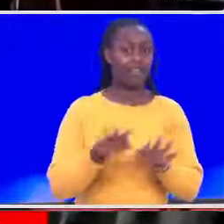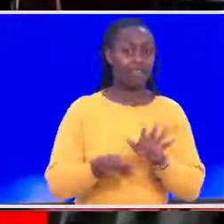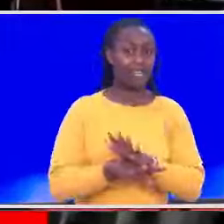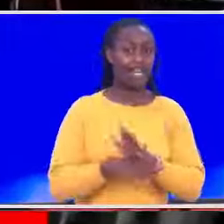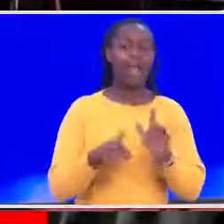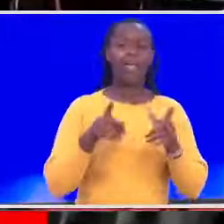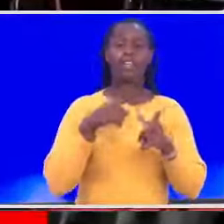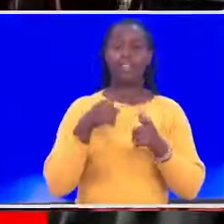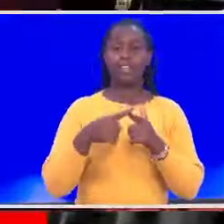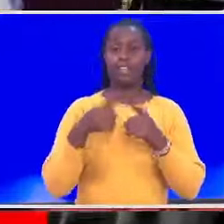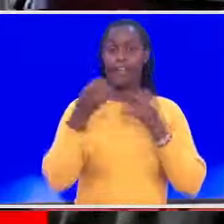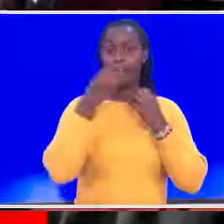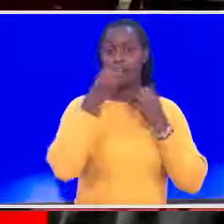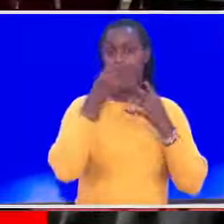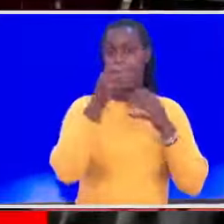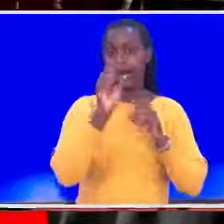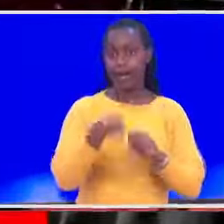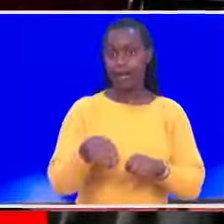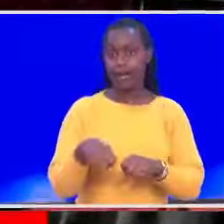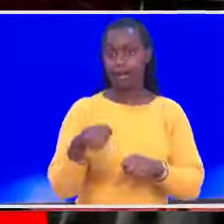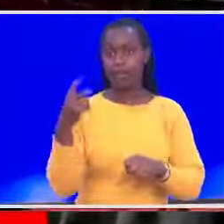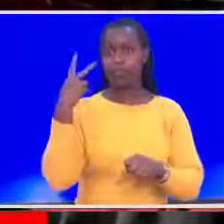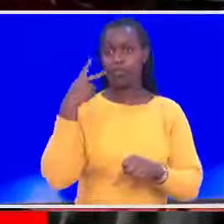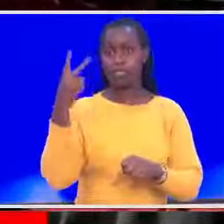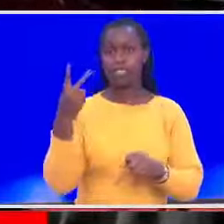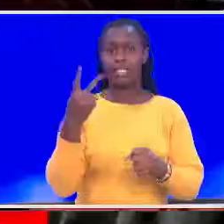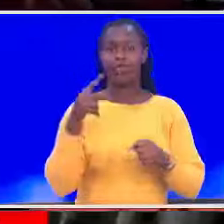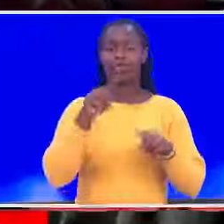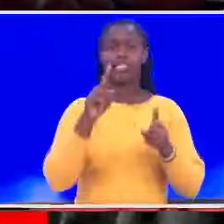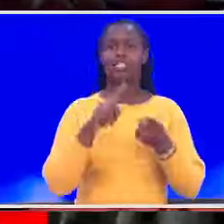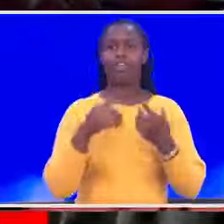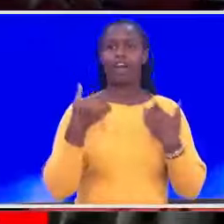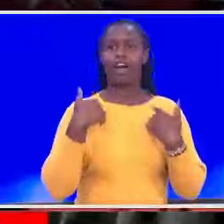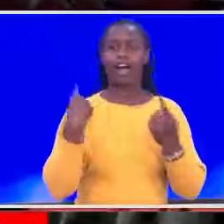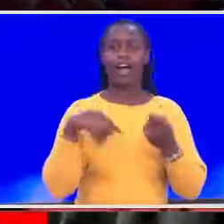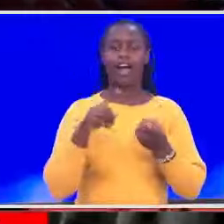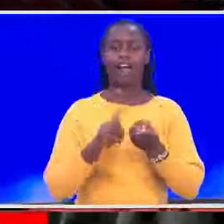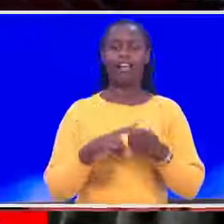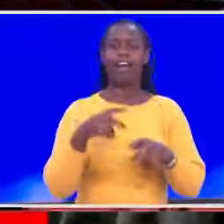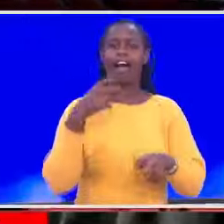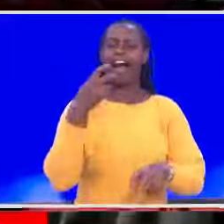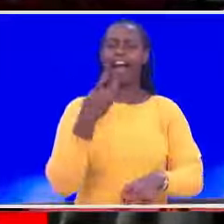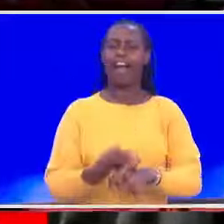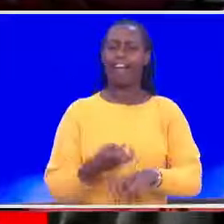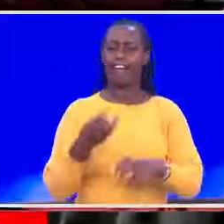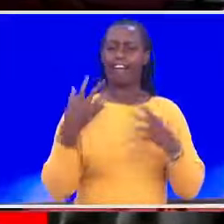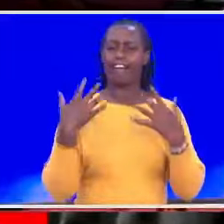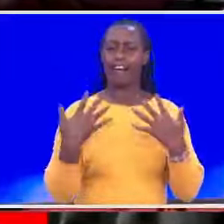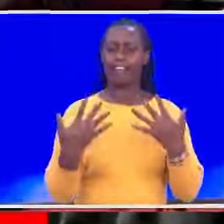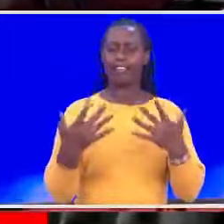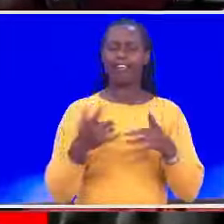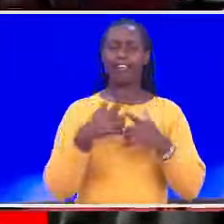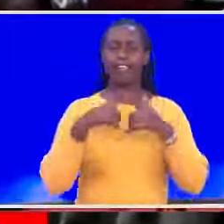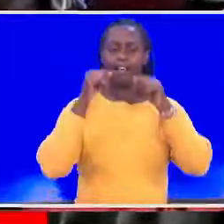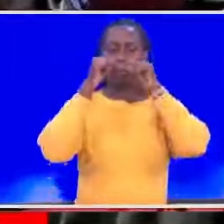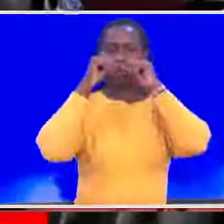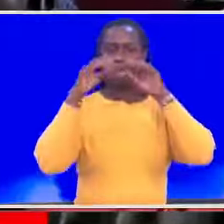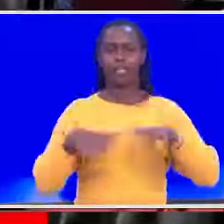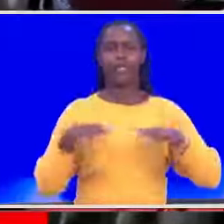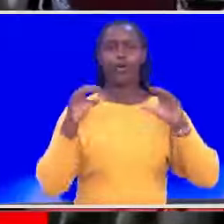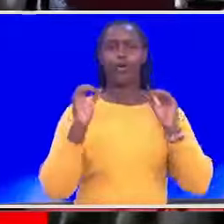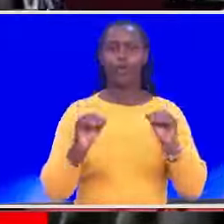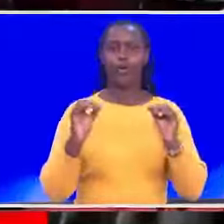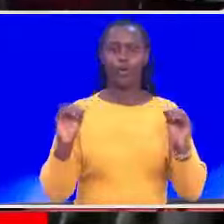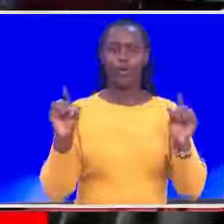something. Ukiwa na mkono gamu, hautaipata baraka. Even when God wants to give you money and